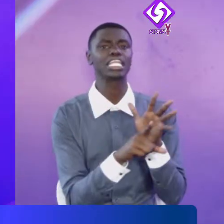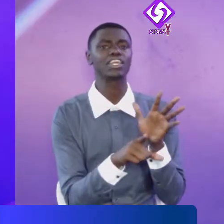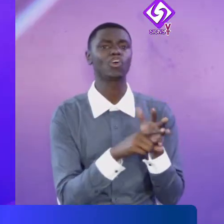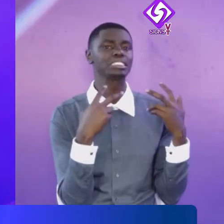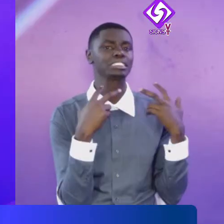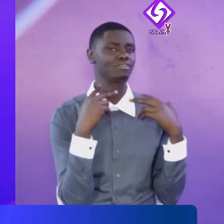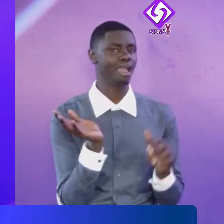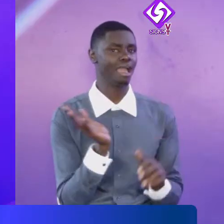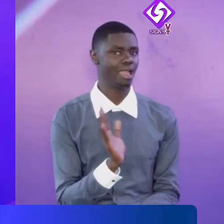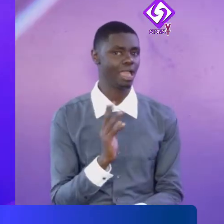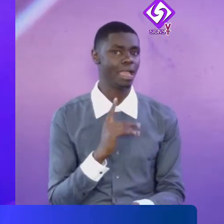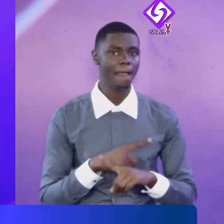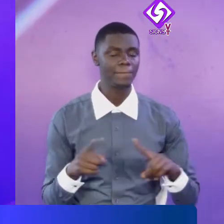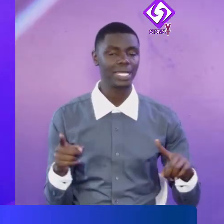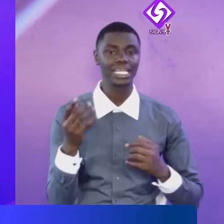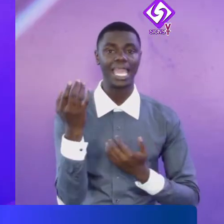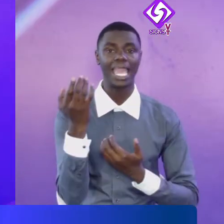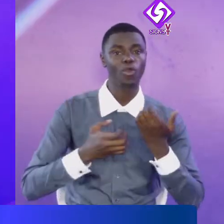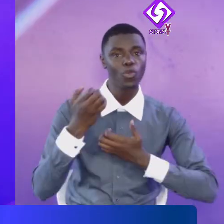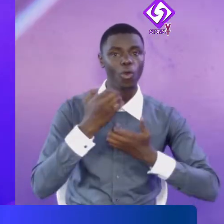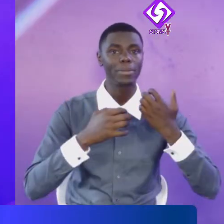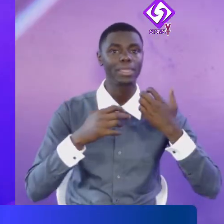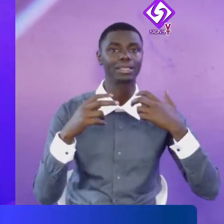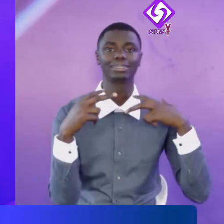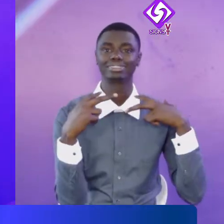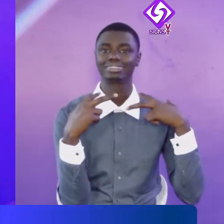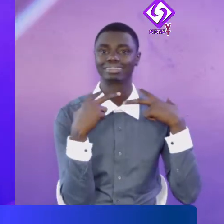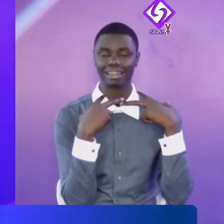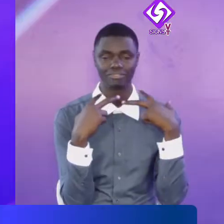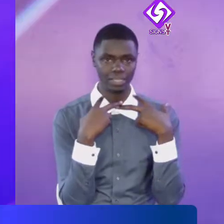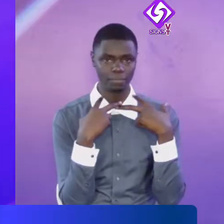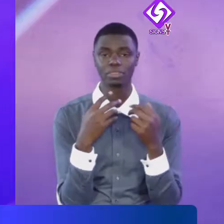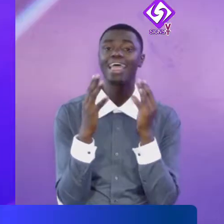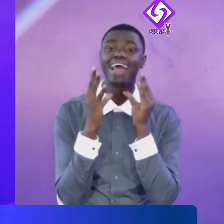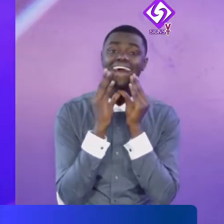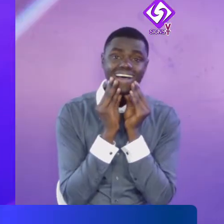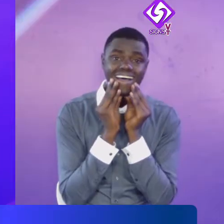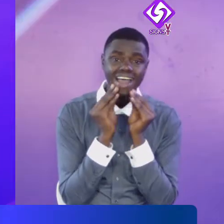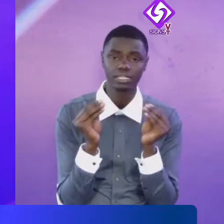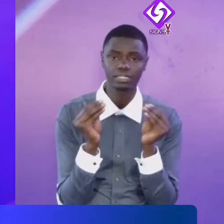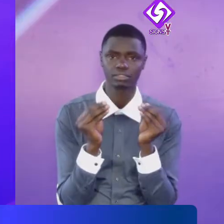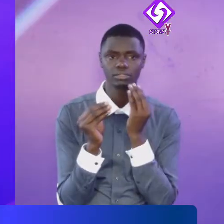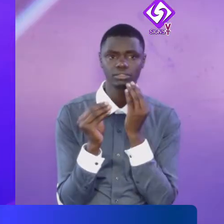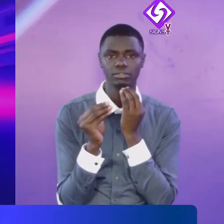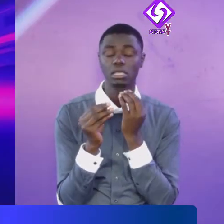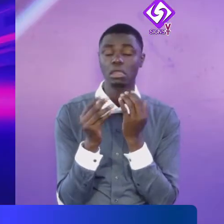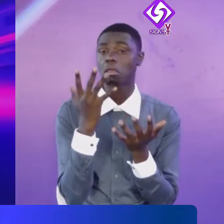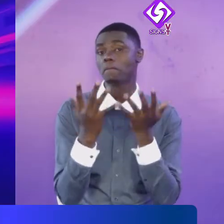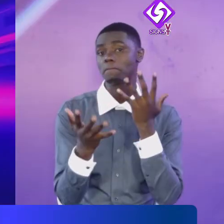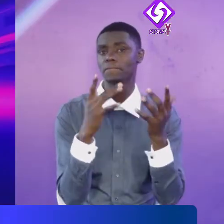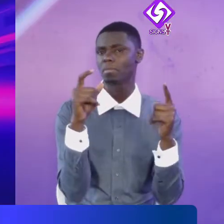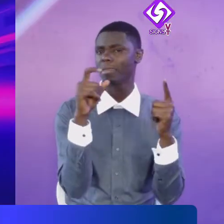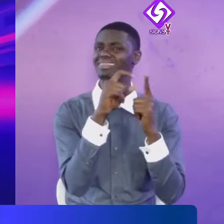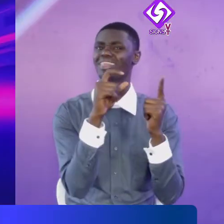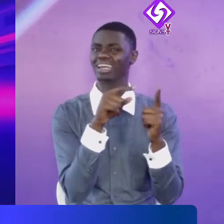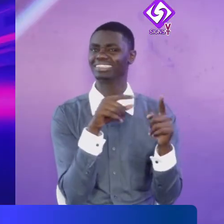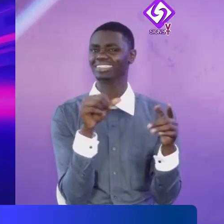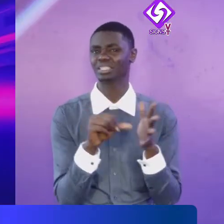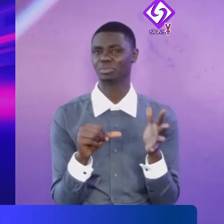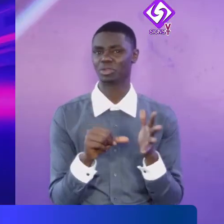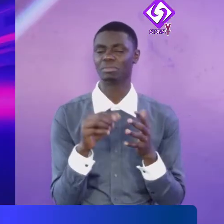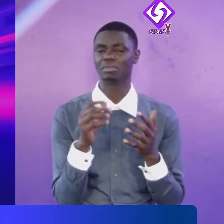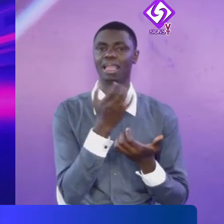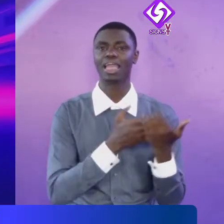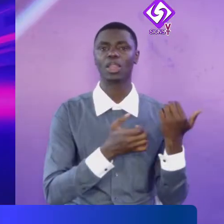about economic slaves, Alan. Probably the terminology is what we yes, not, it's economic